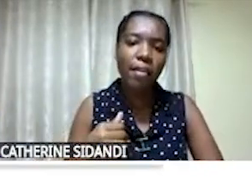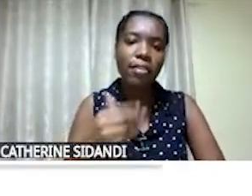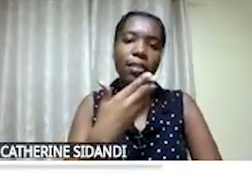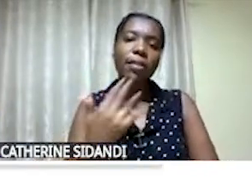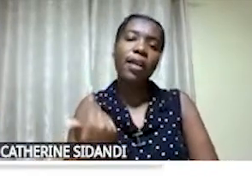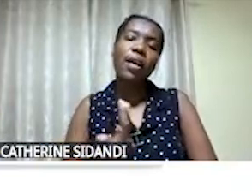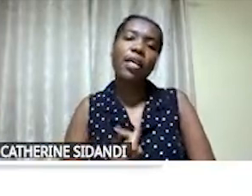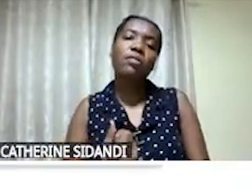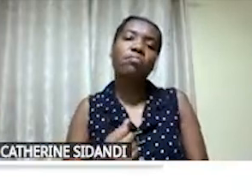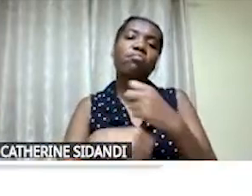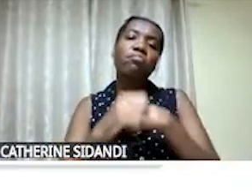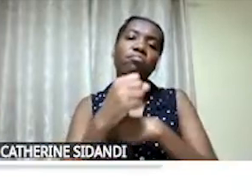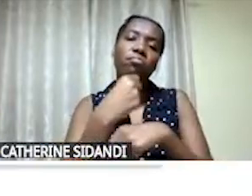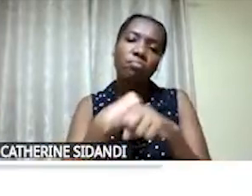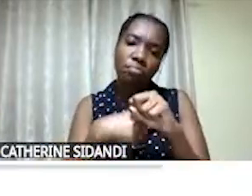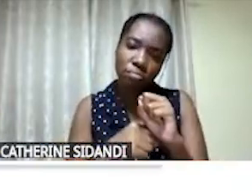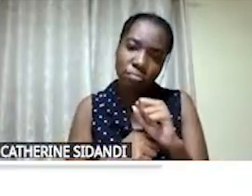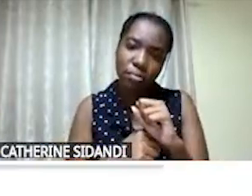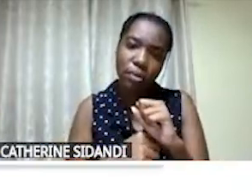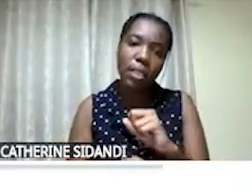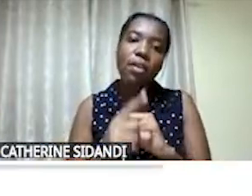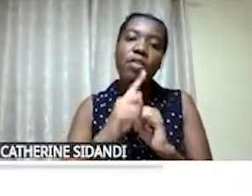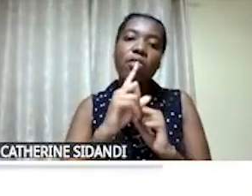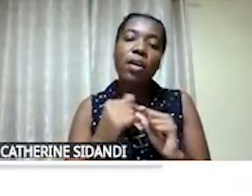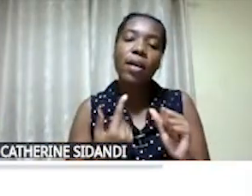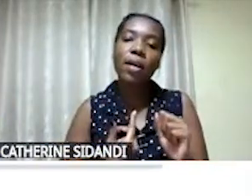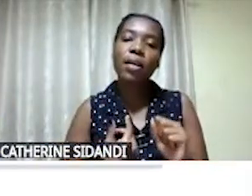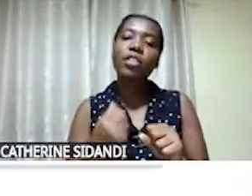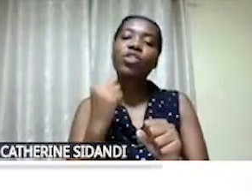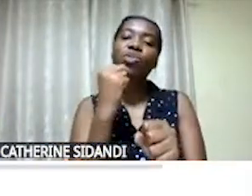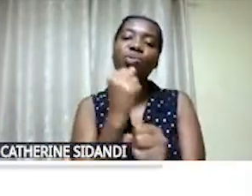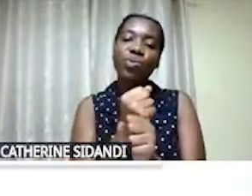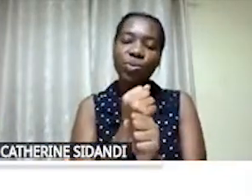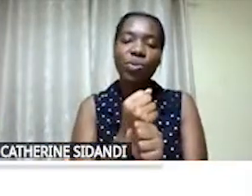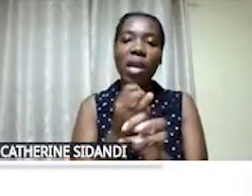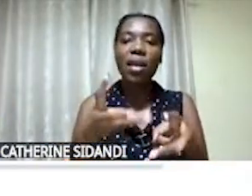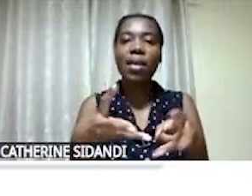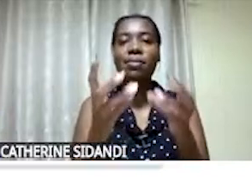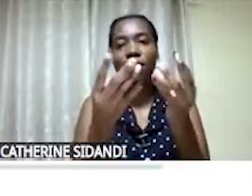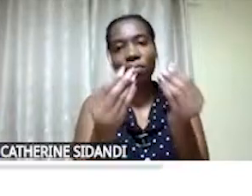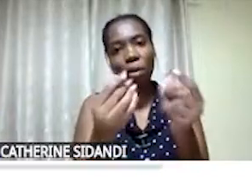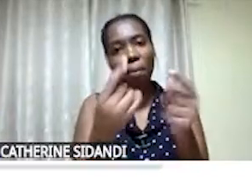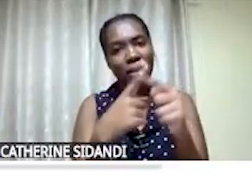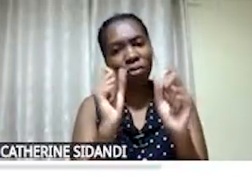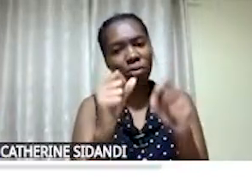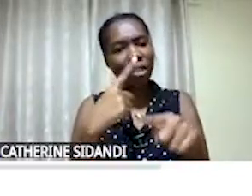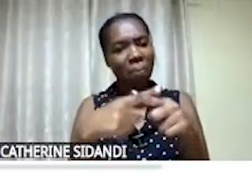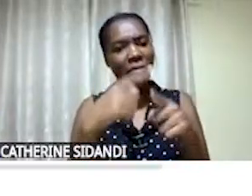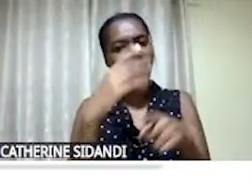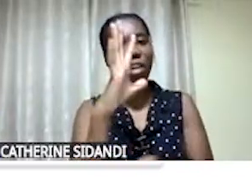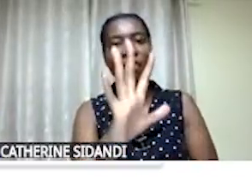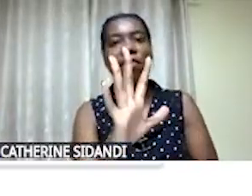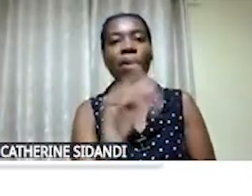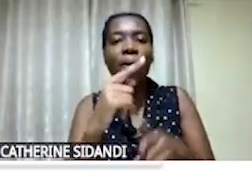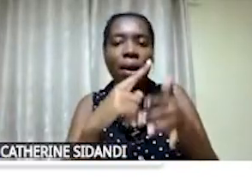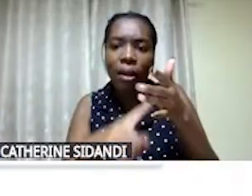that. Maybe you were doing it, but in a very simple way, but now we want to, can we times five what made the first thing